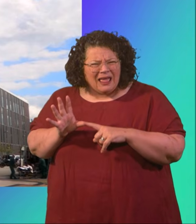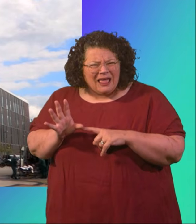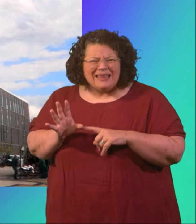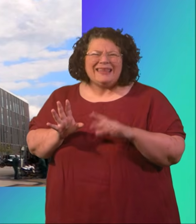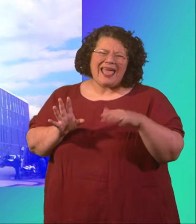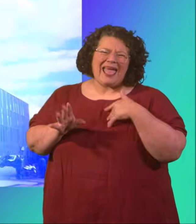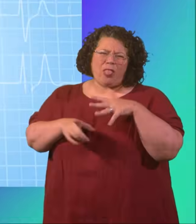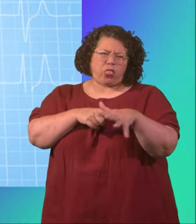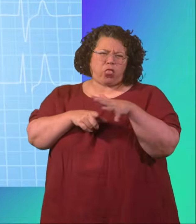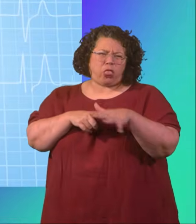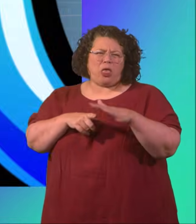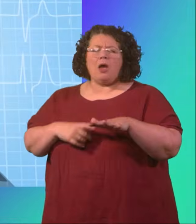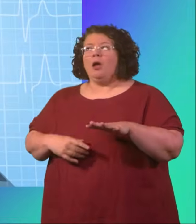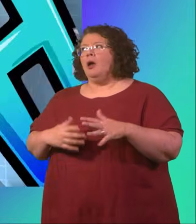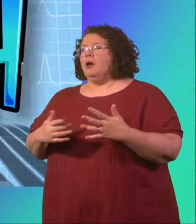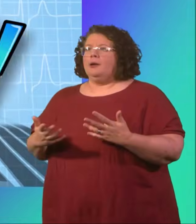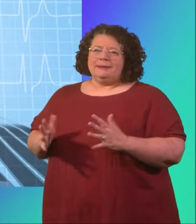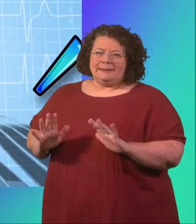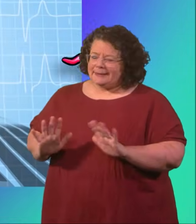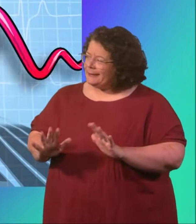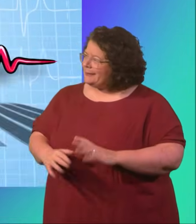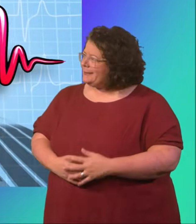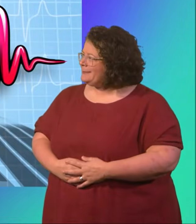I'm kidding.